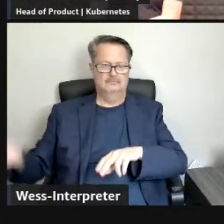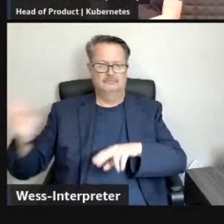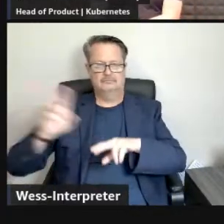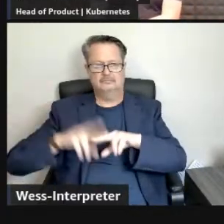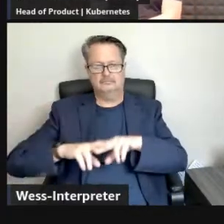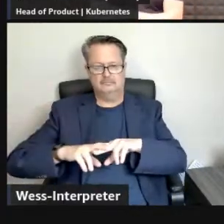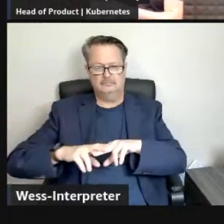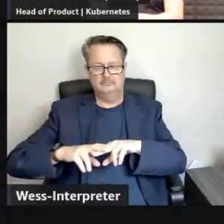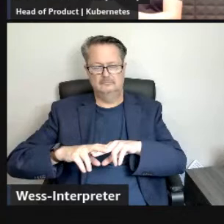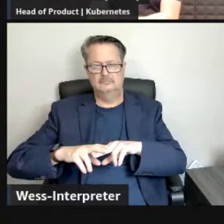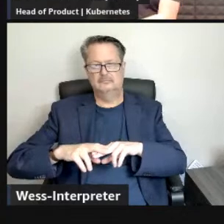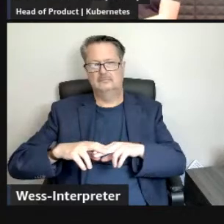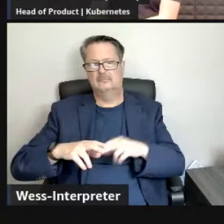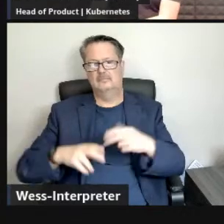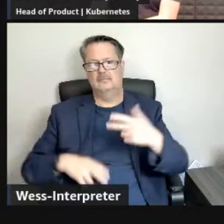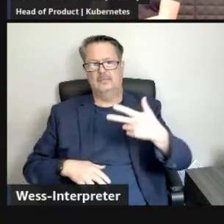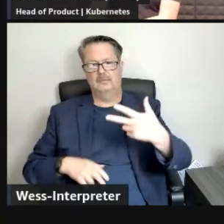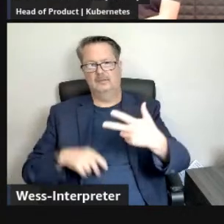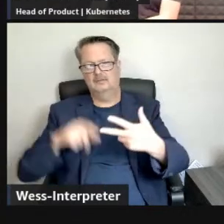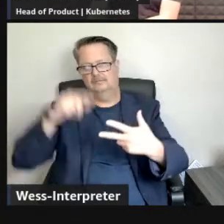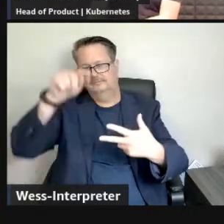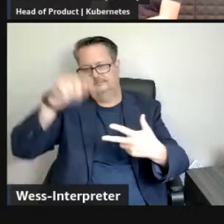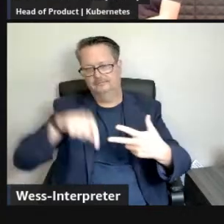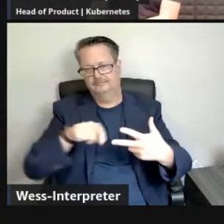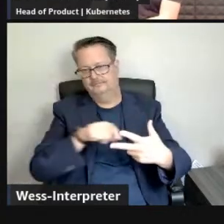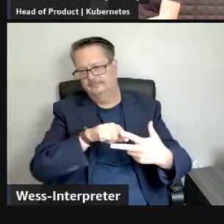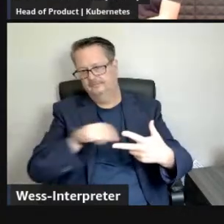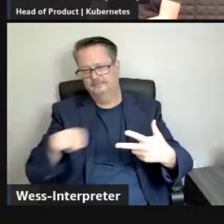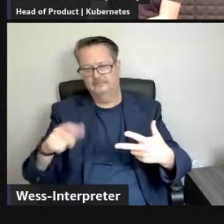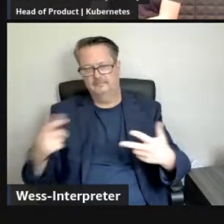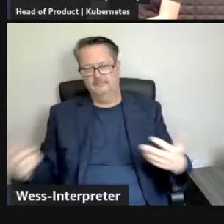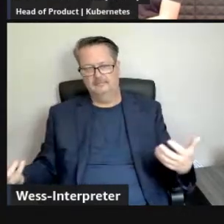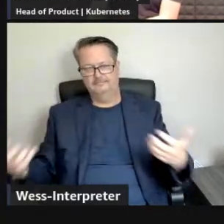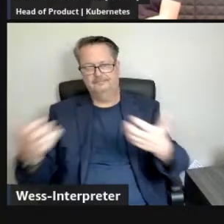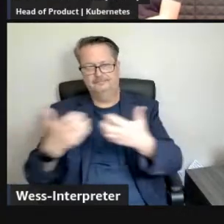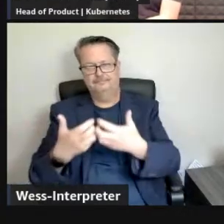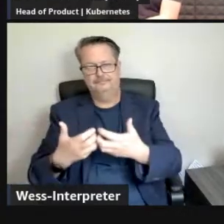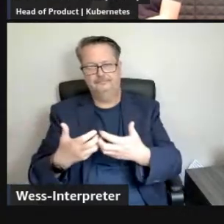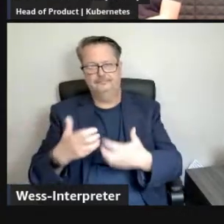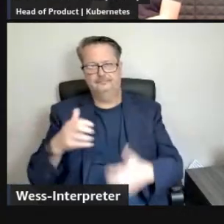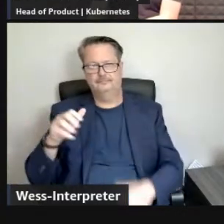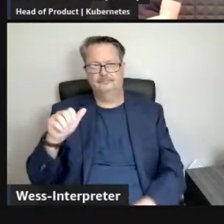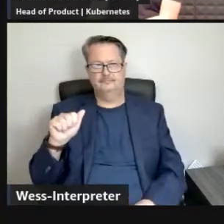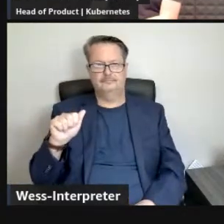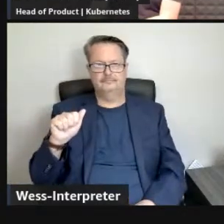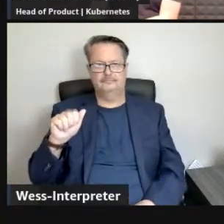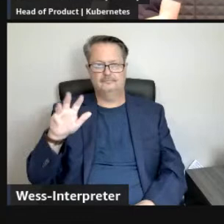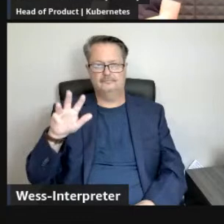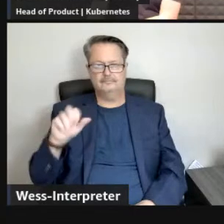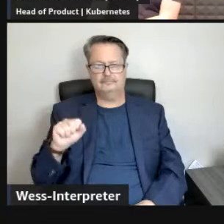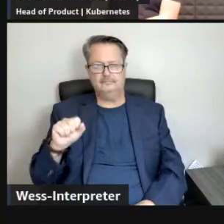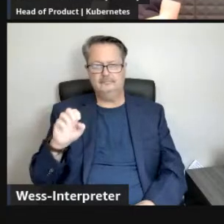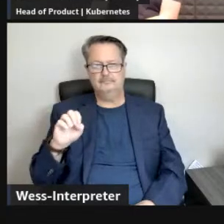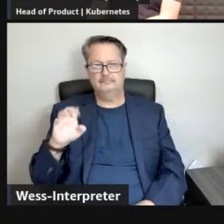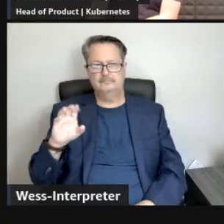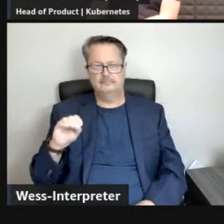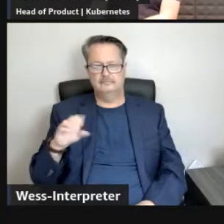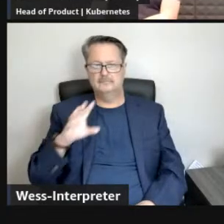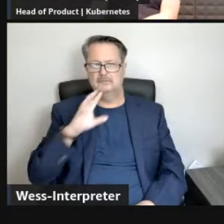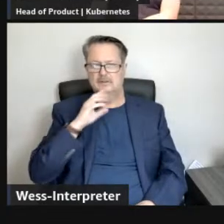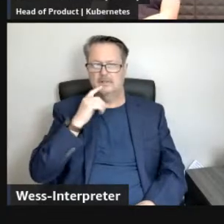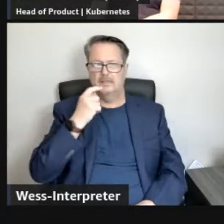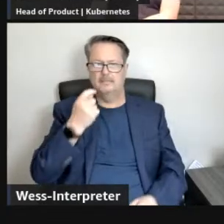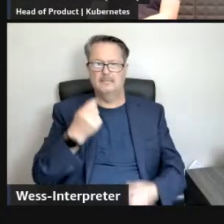are the three ways that we think about integrating with the AWS ecosystem. And I want to talk a little bit about supporting services,